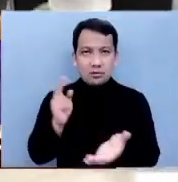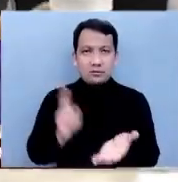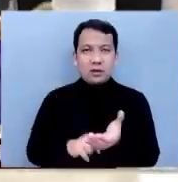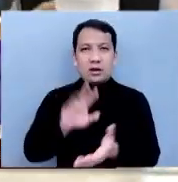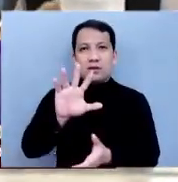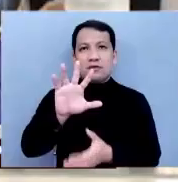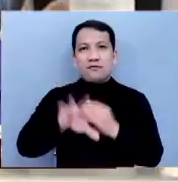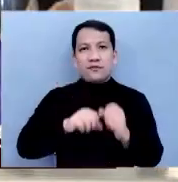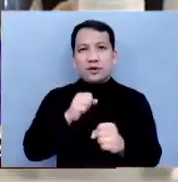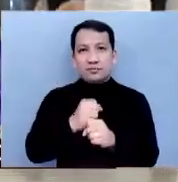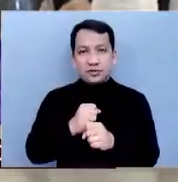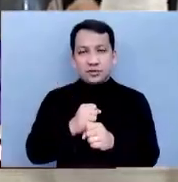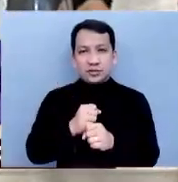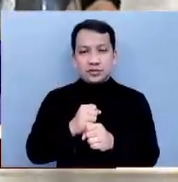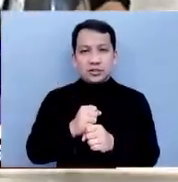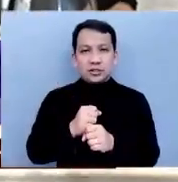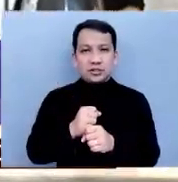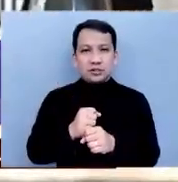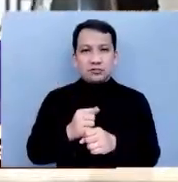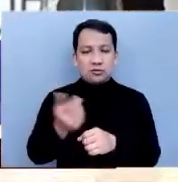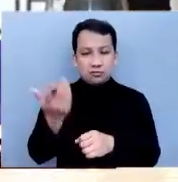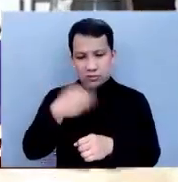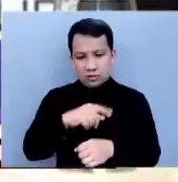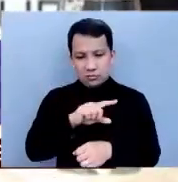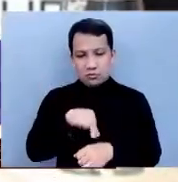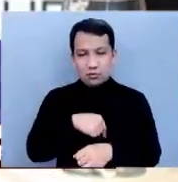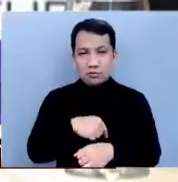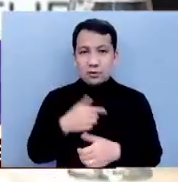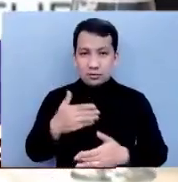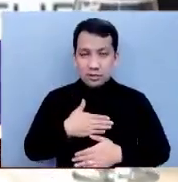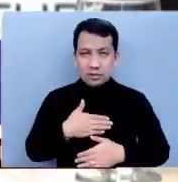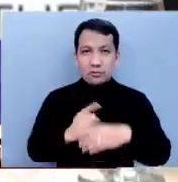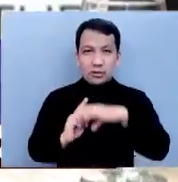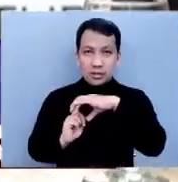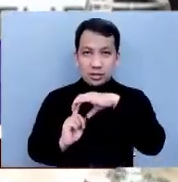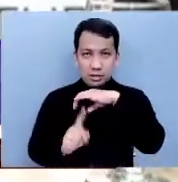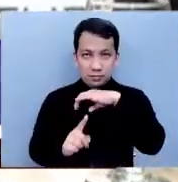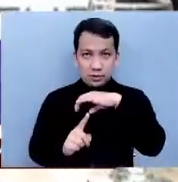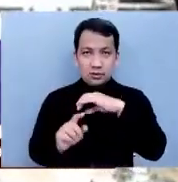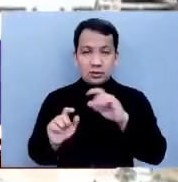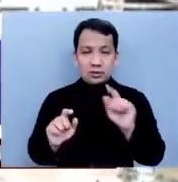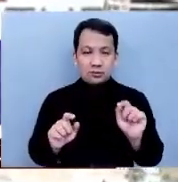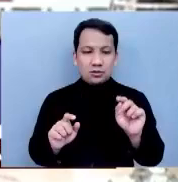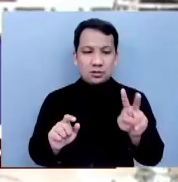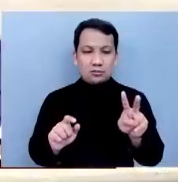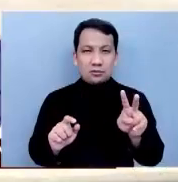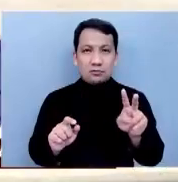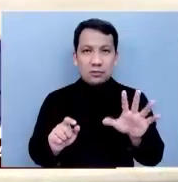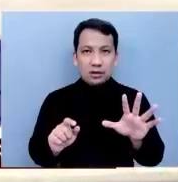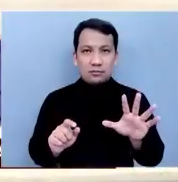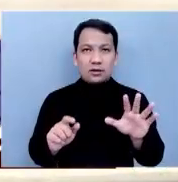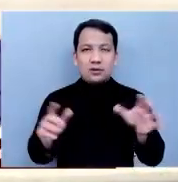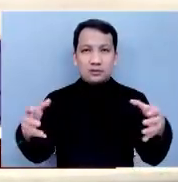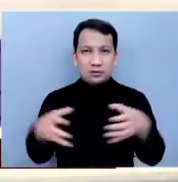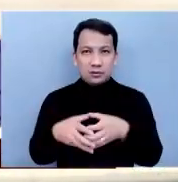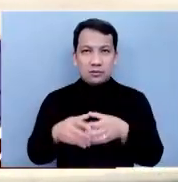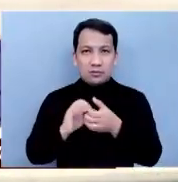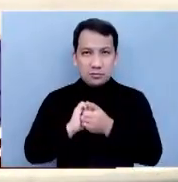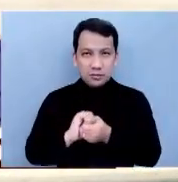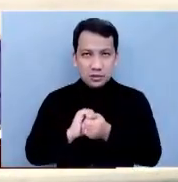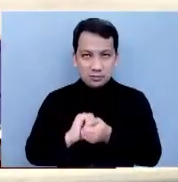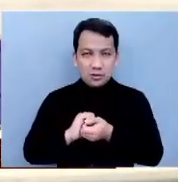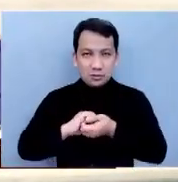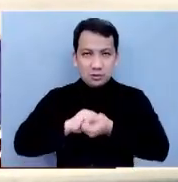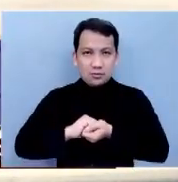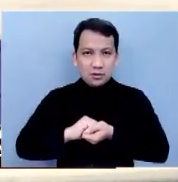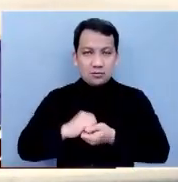paghahatid ng saya at quality programs ng Kapatid Network at Kapamilya. Full force ang mga bossing